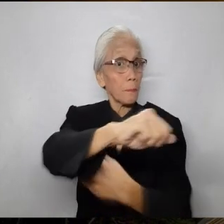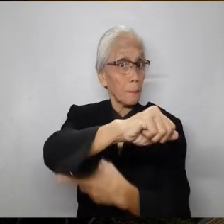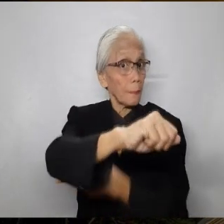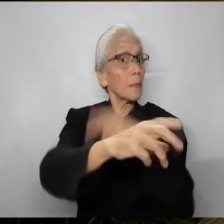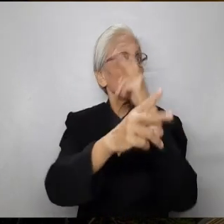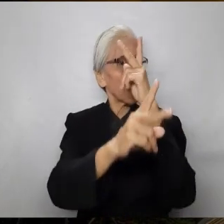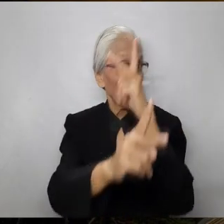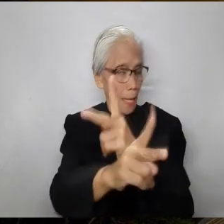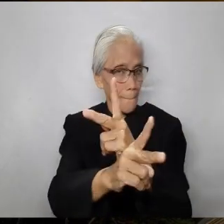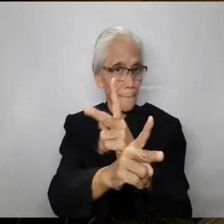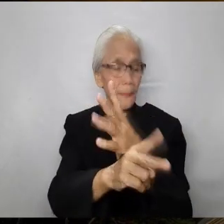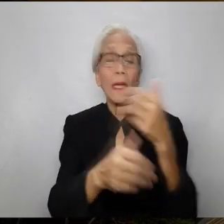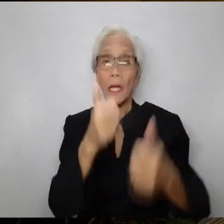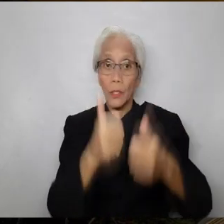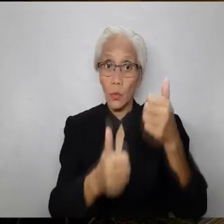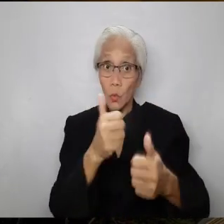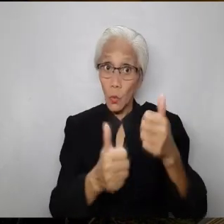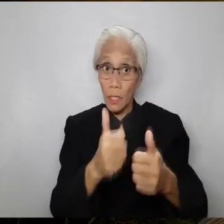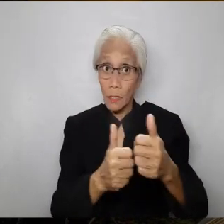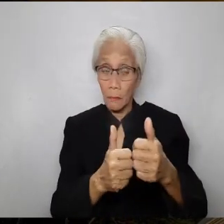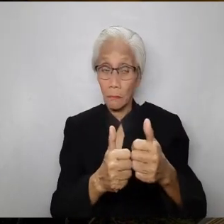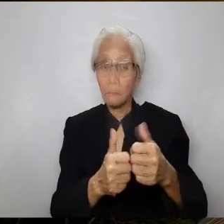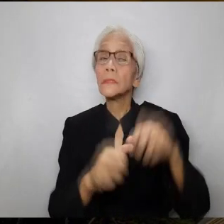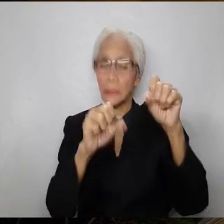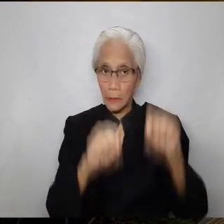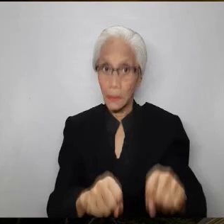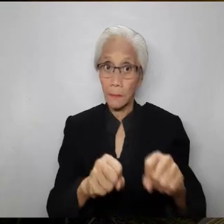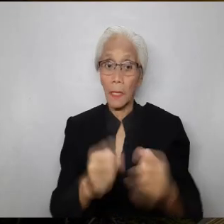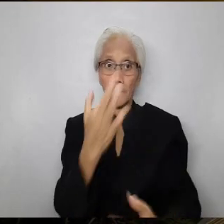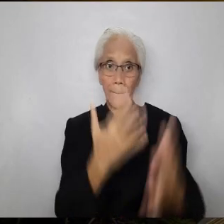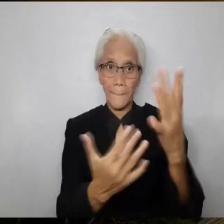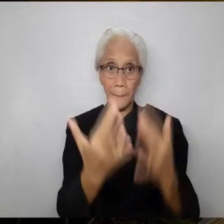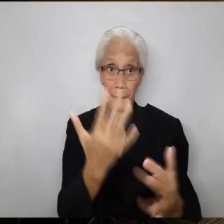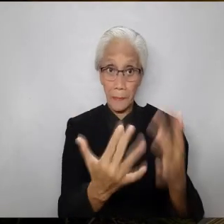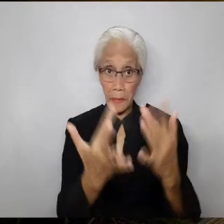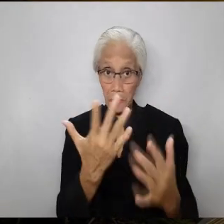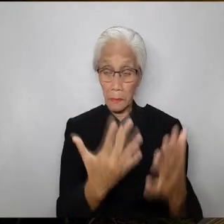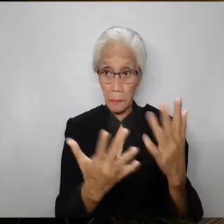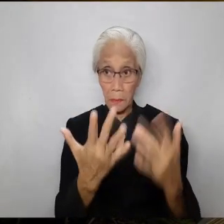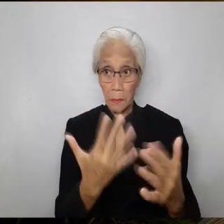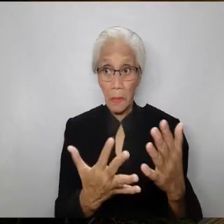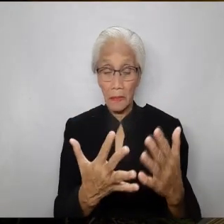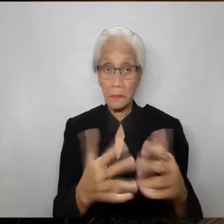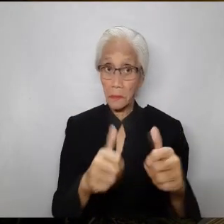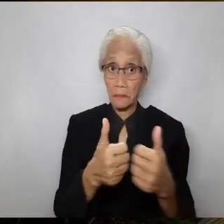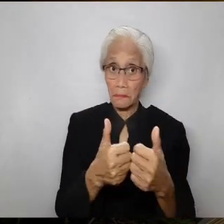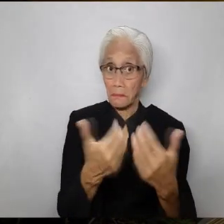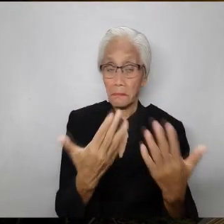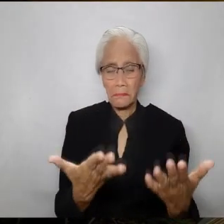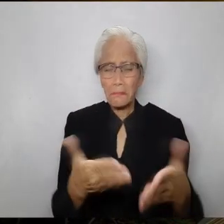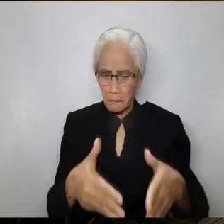Christ which bridges are meant to be kept and which ones need to be